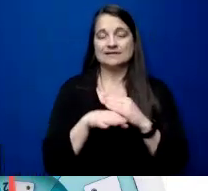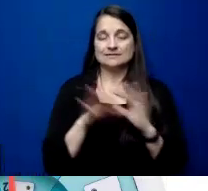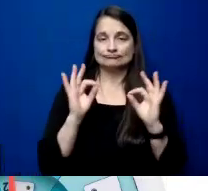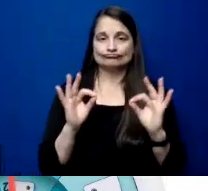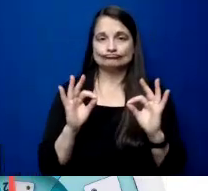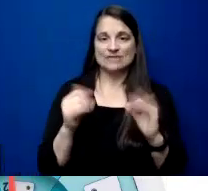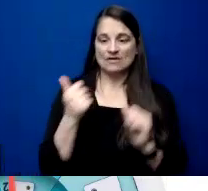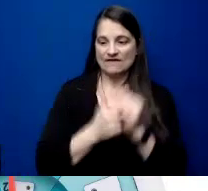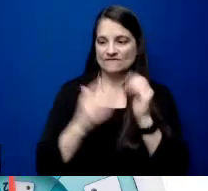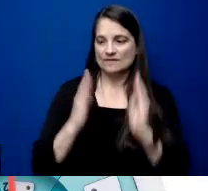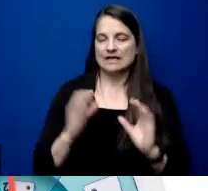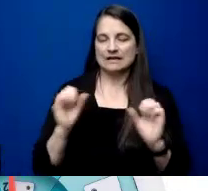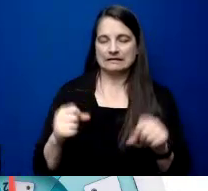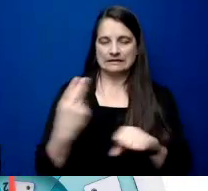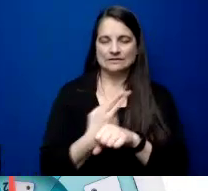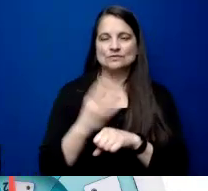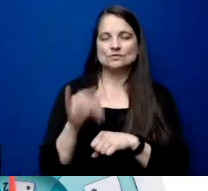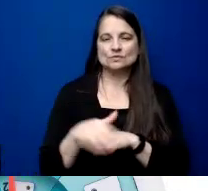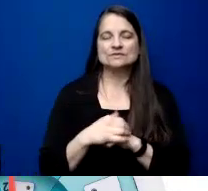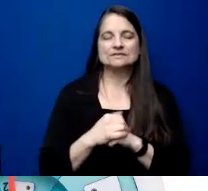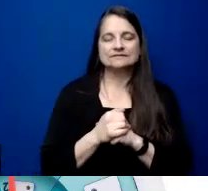for everybody.